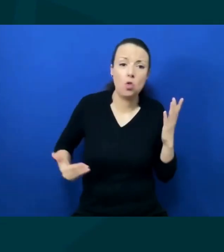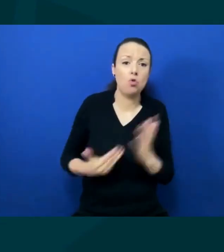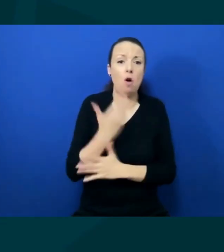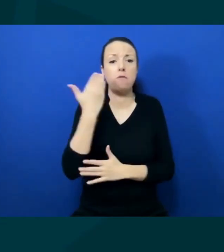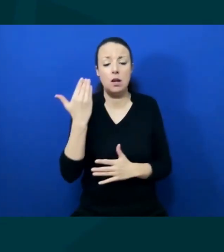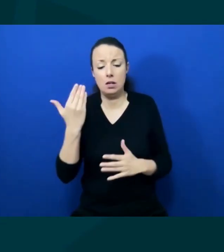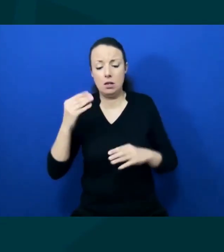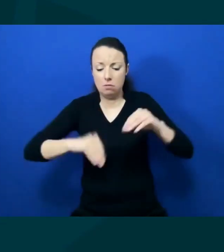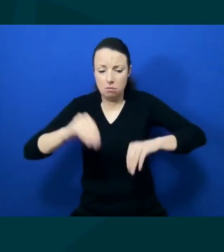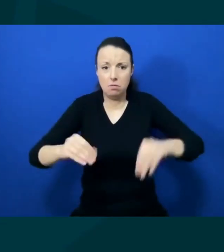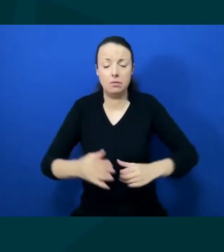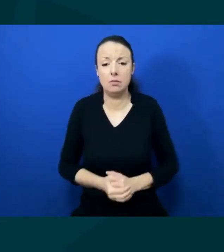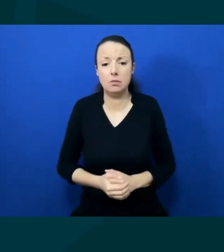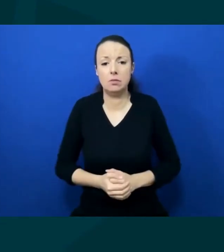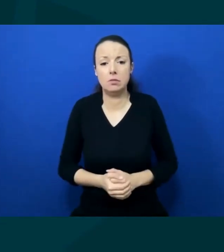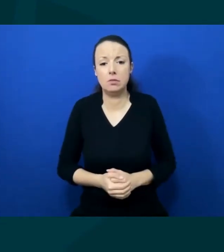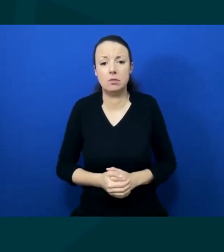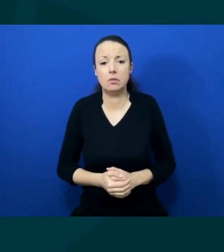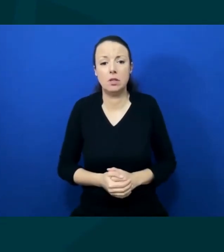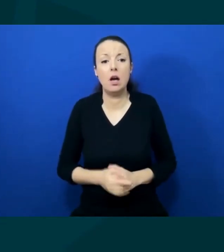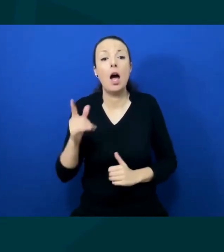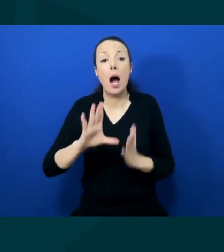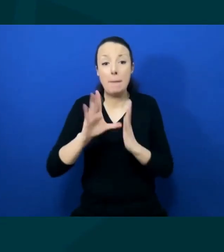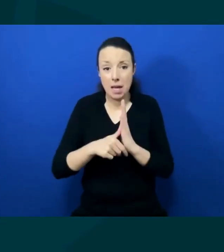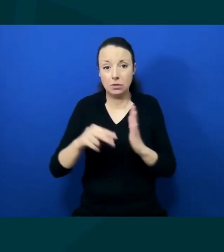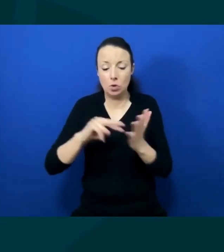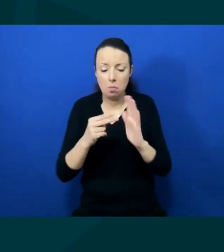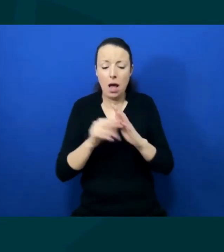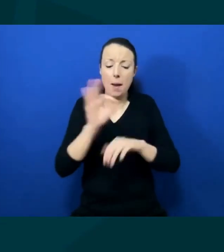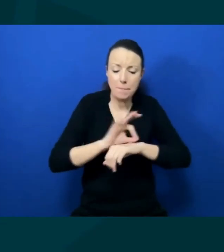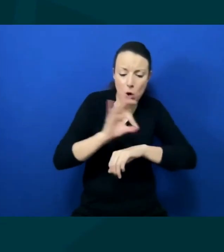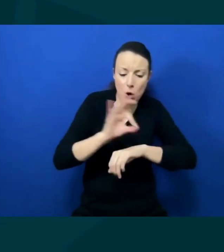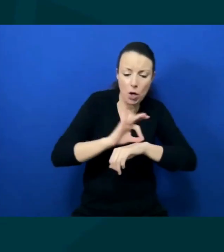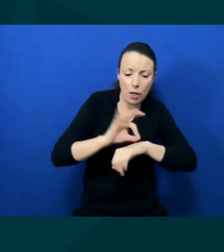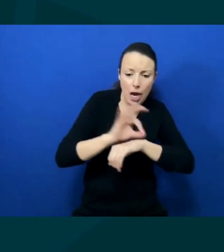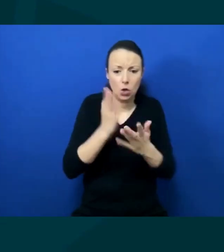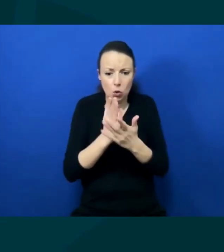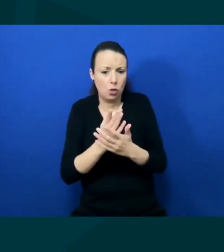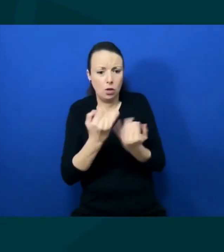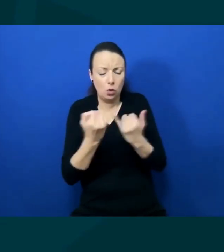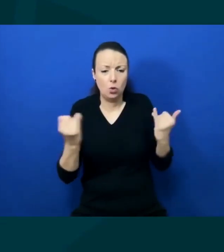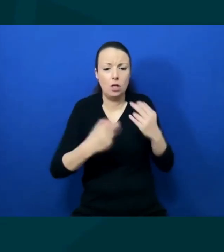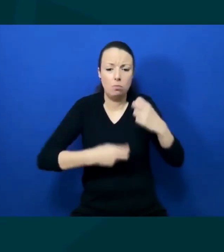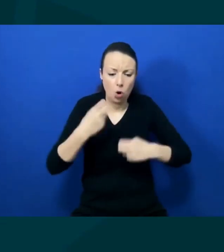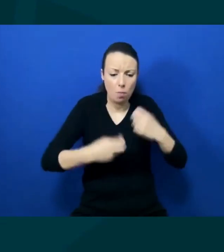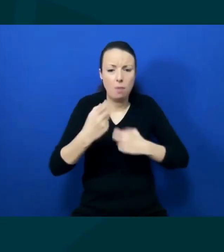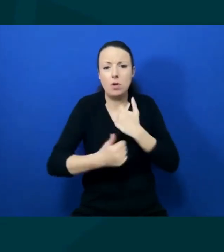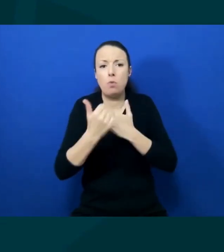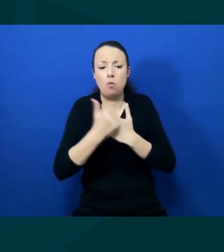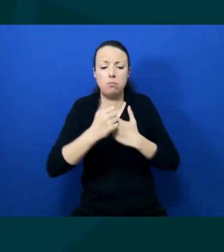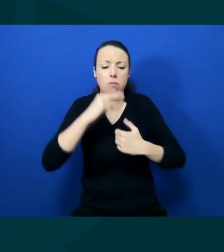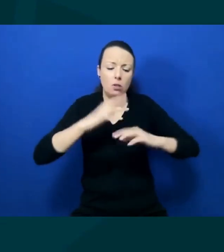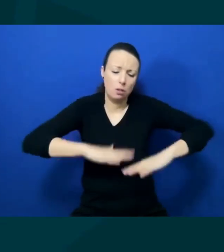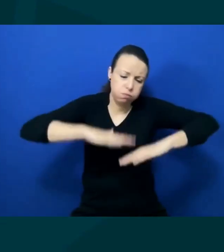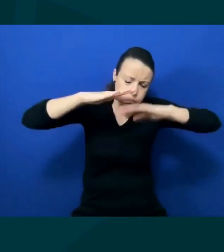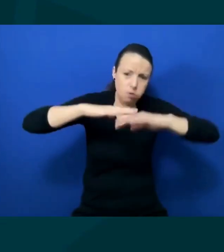the new standard infrastructure, and where the city has already been designed and faces problems related, for example,